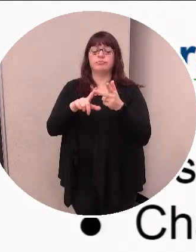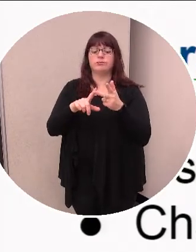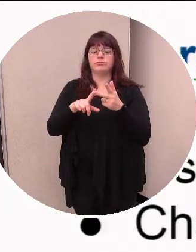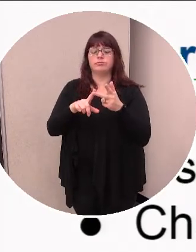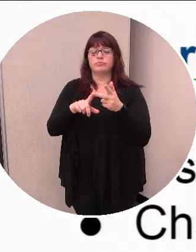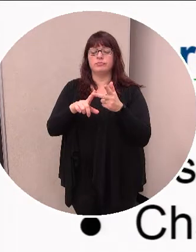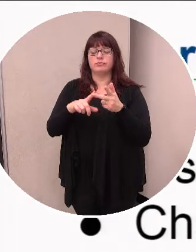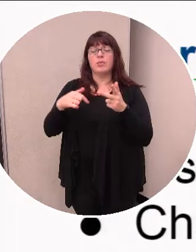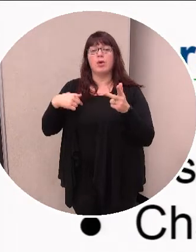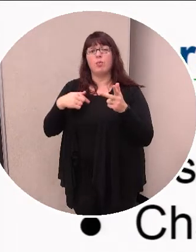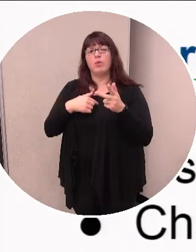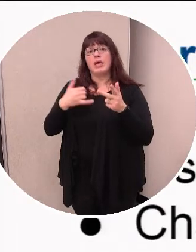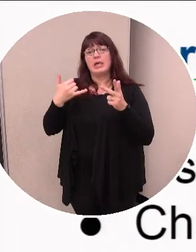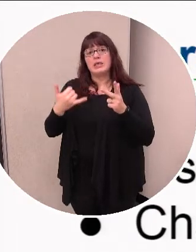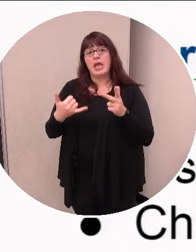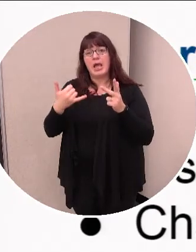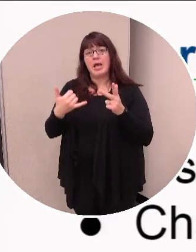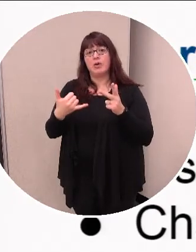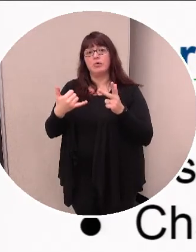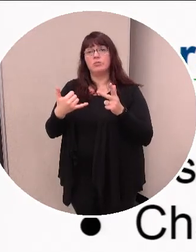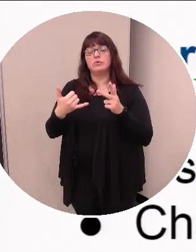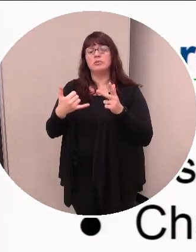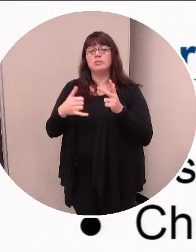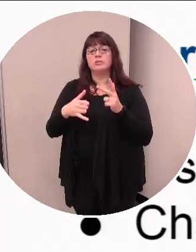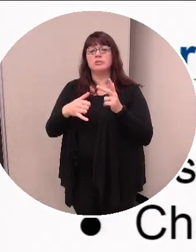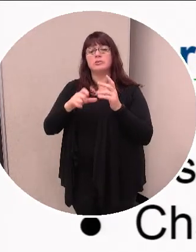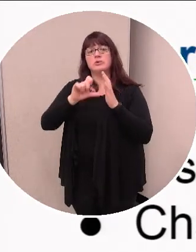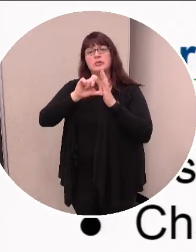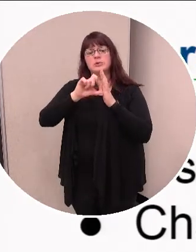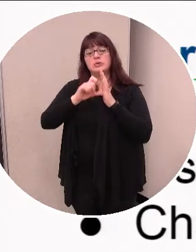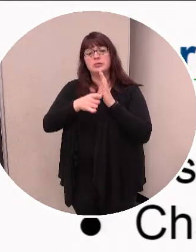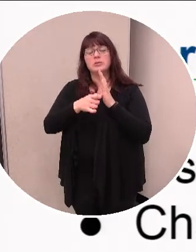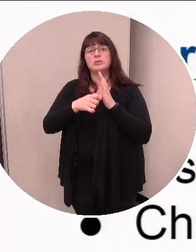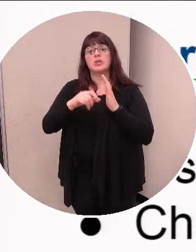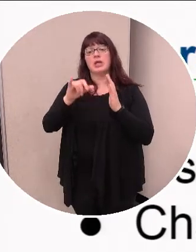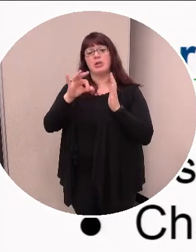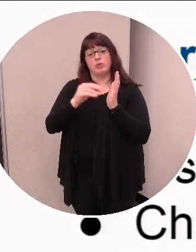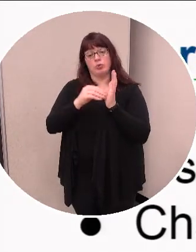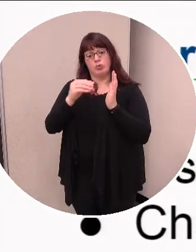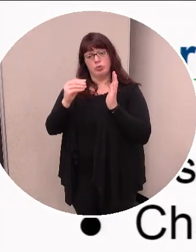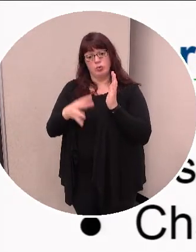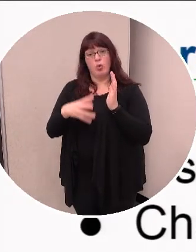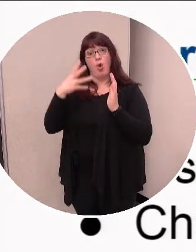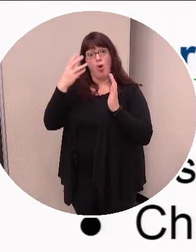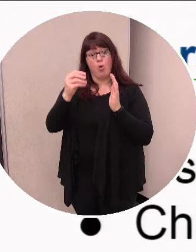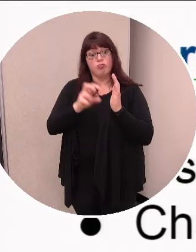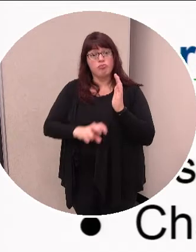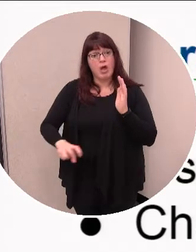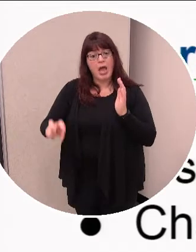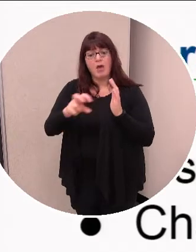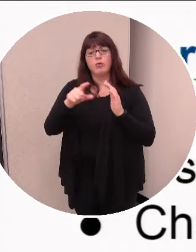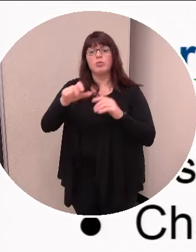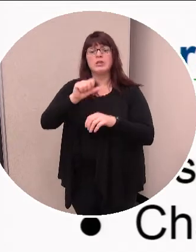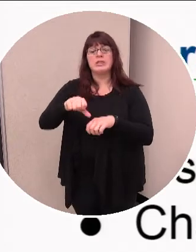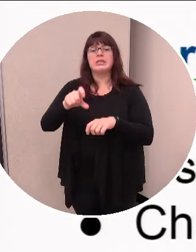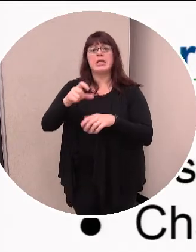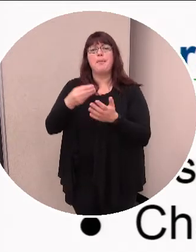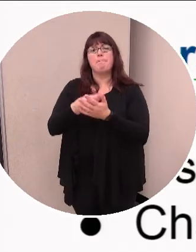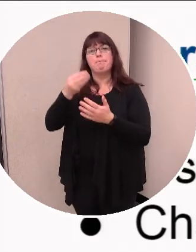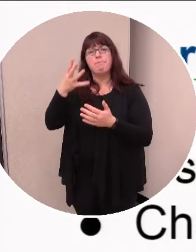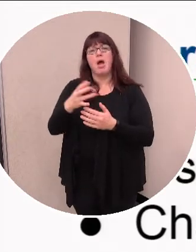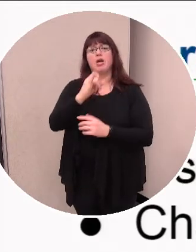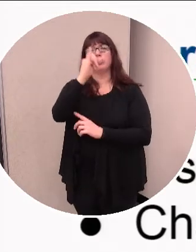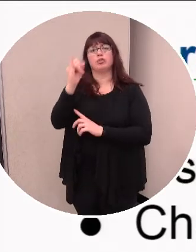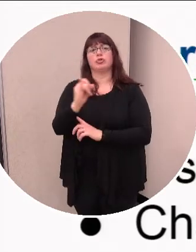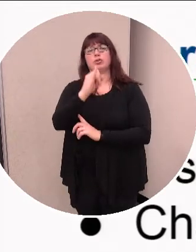We now insist that if students are going to travel, that there must be the purchase of a global travel protection plan in the event that there is